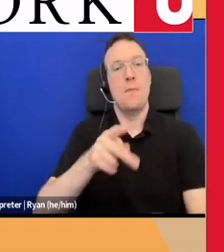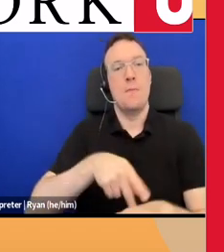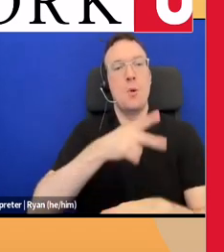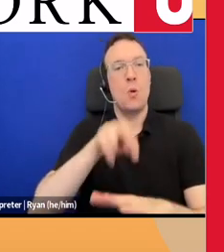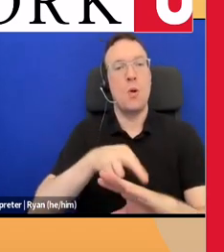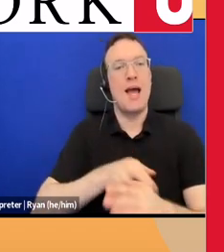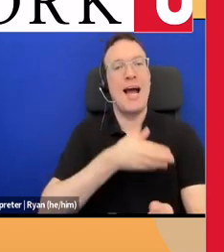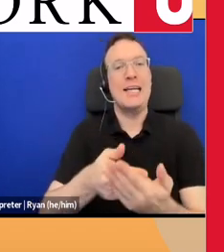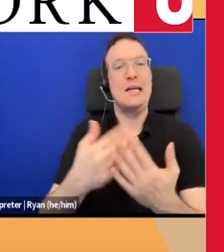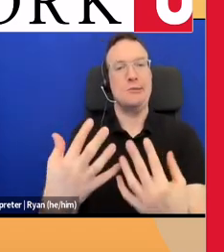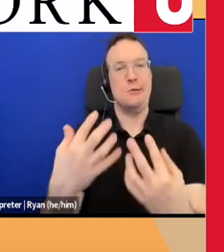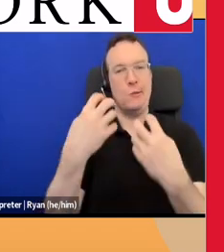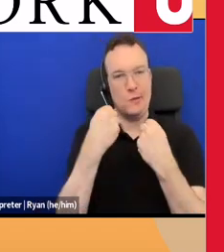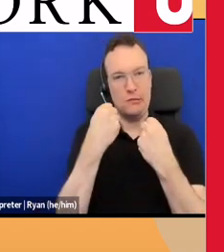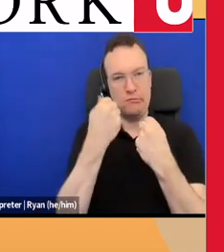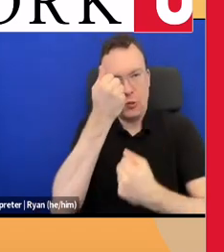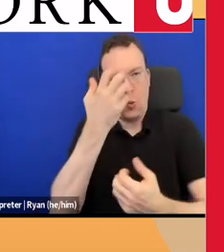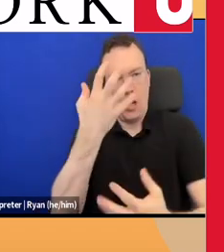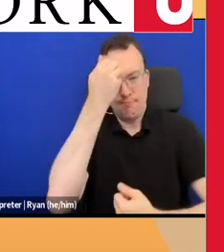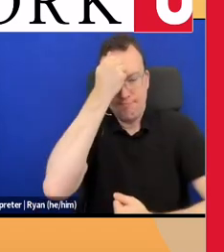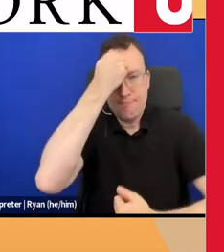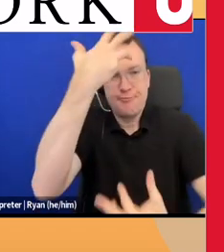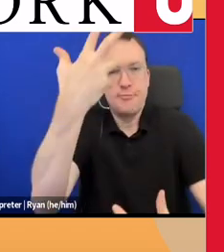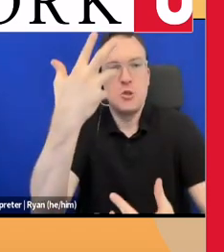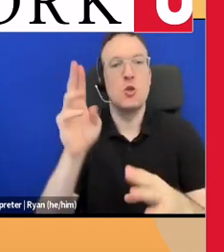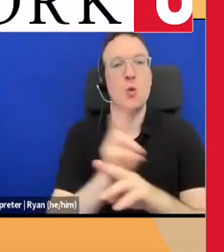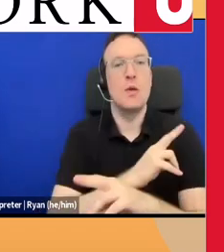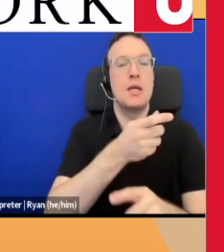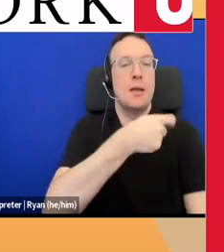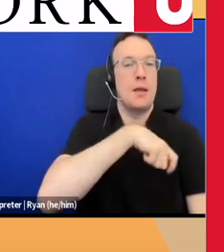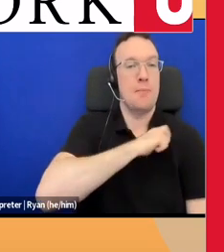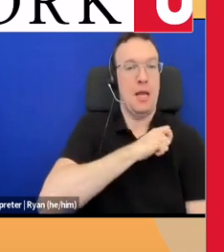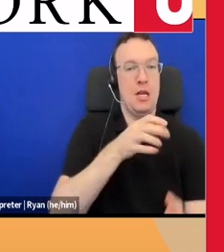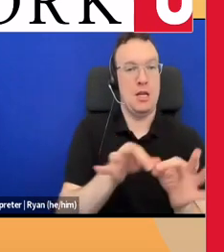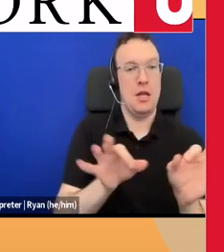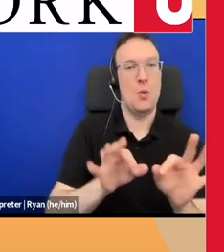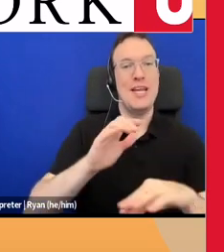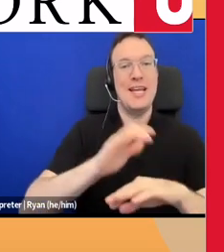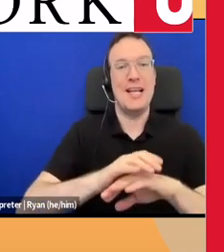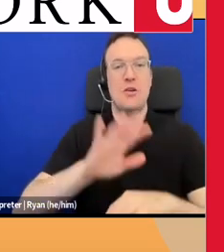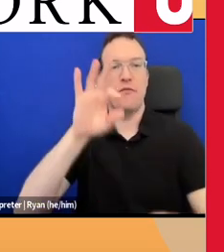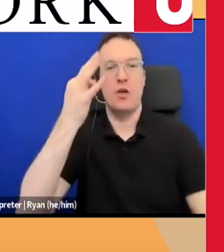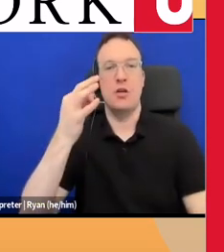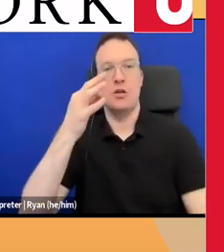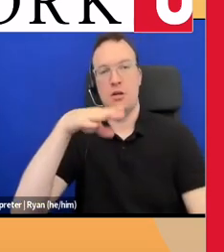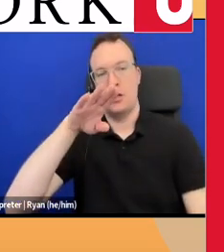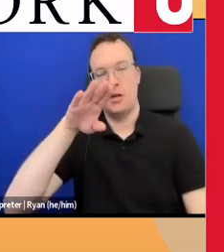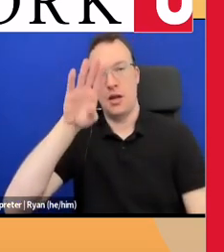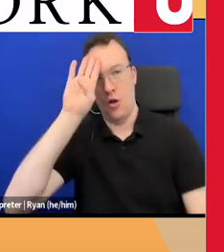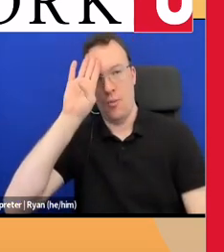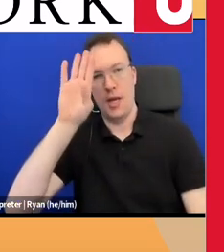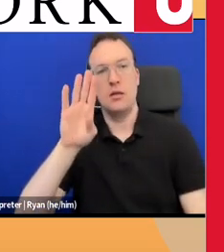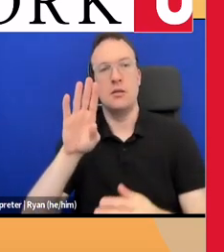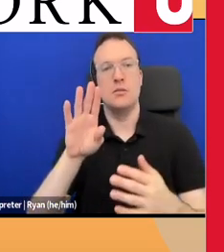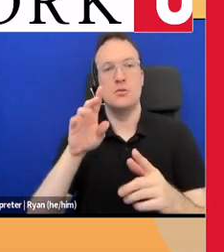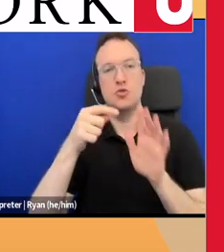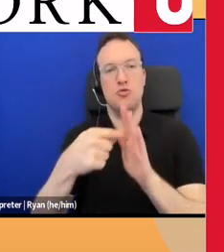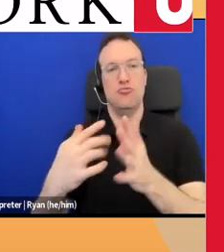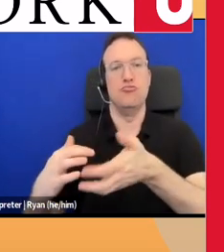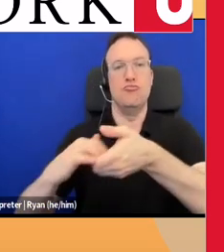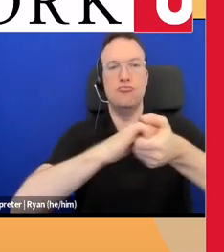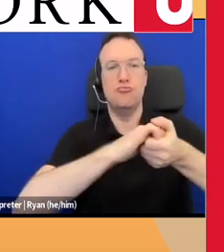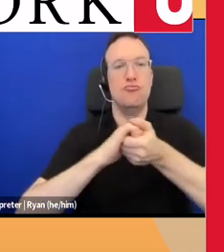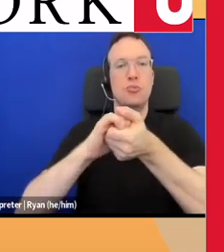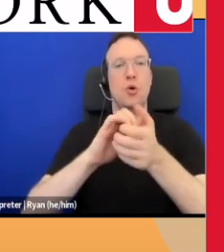colonialism and uses Spanish, English, French, and Arabic to invoke world solidarity across differences with